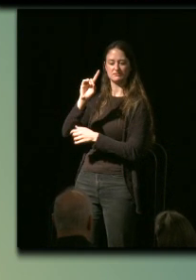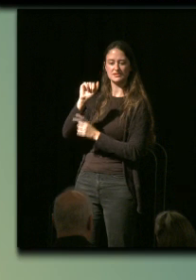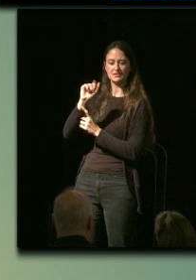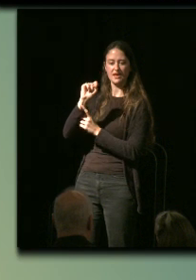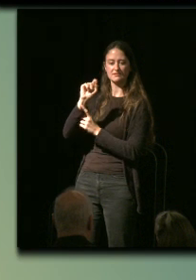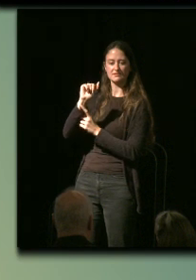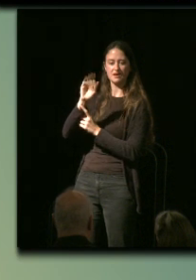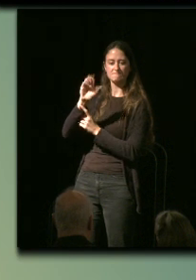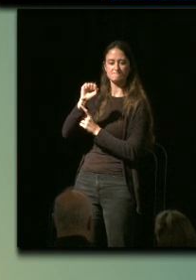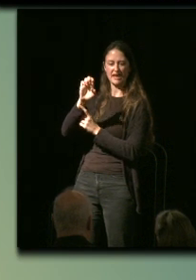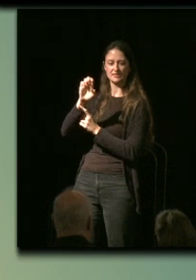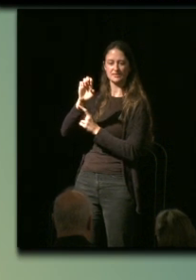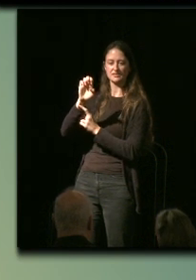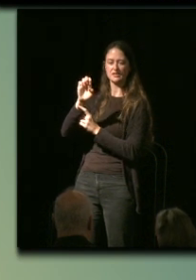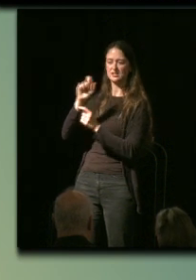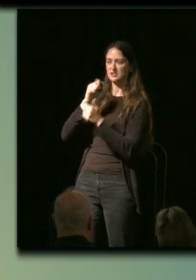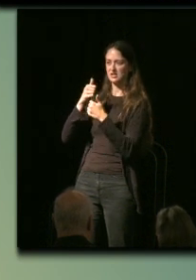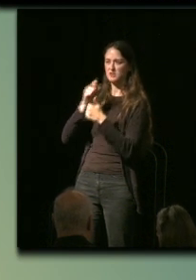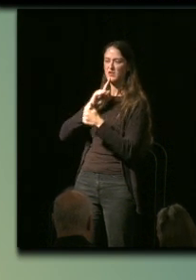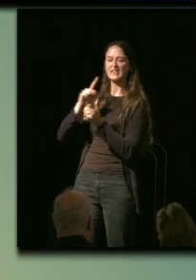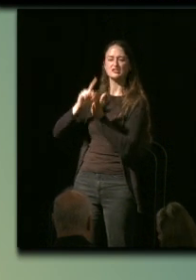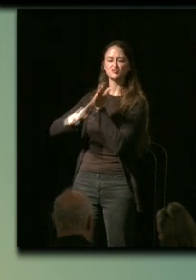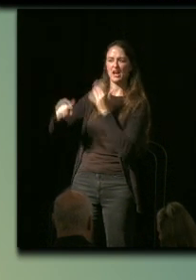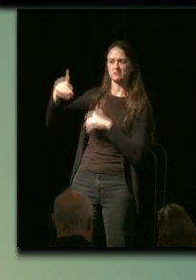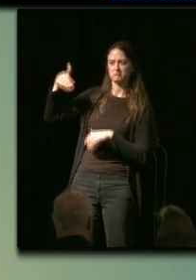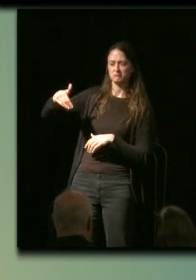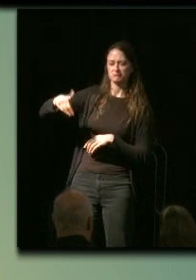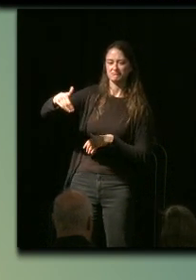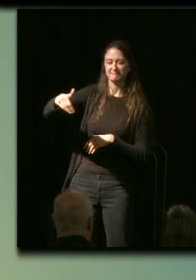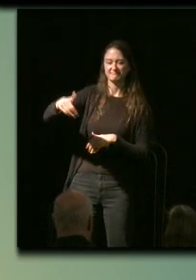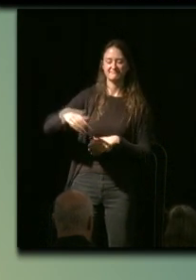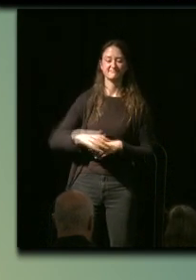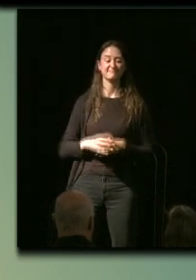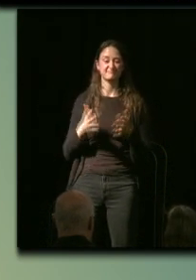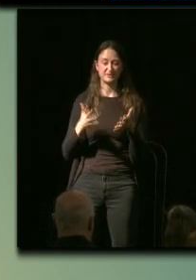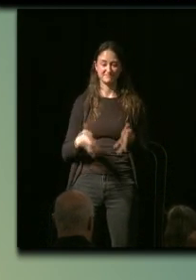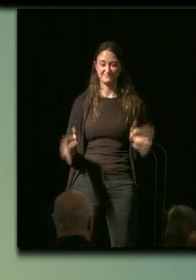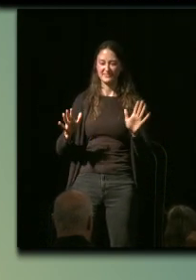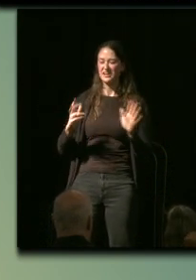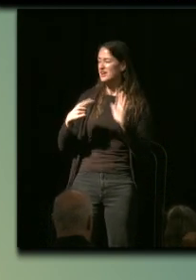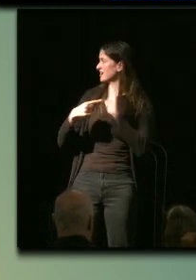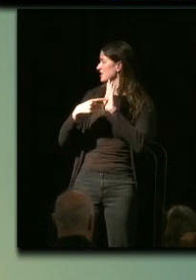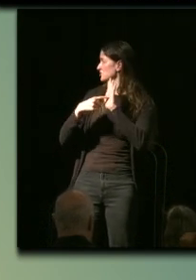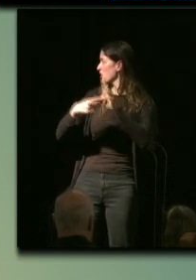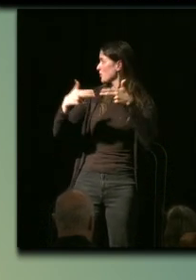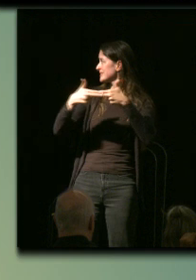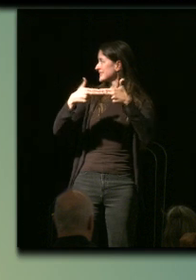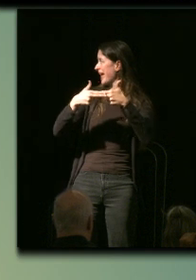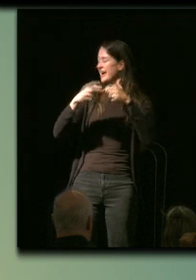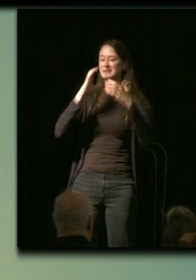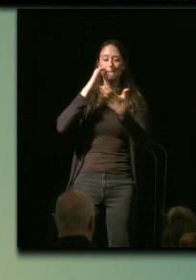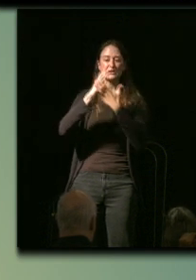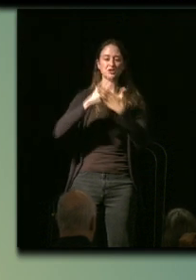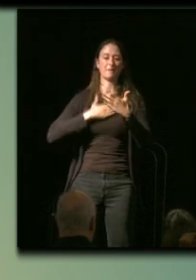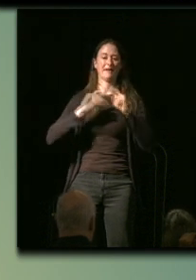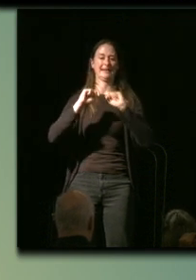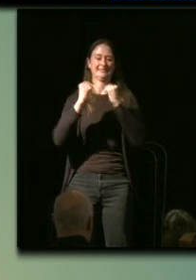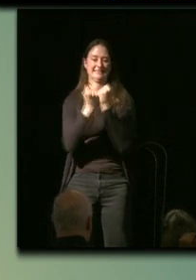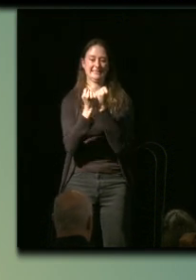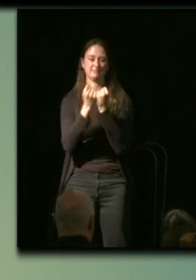And that's a picture of my wonderful team that I'm so grateful to work with, and it's been a pleasure to meet you all. Thank you.